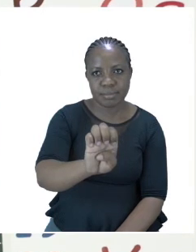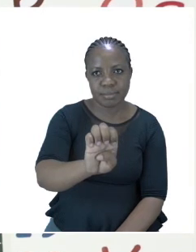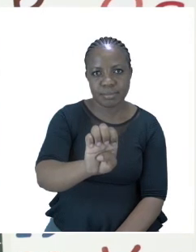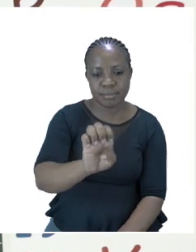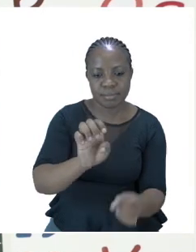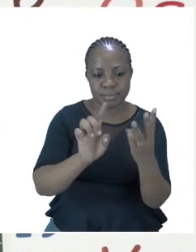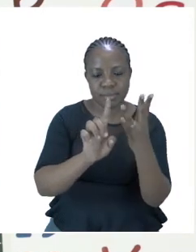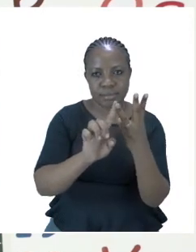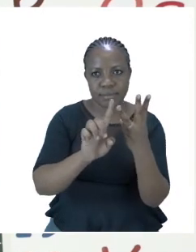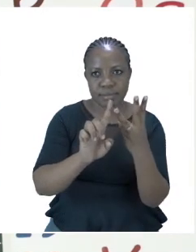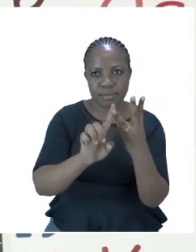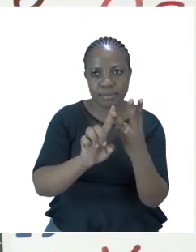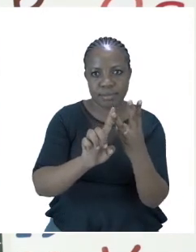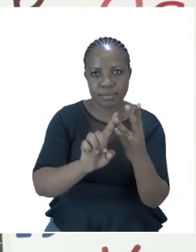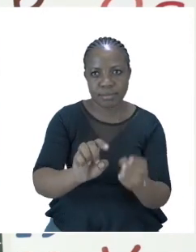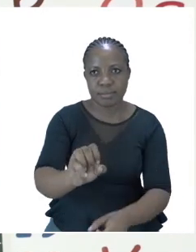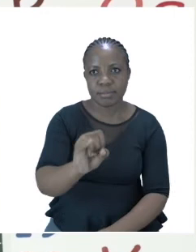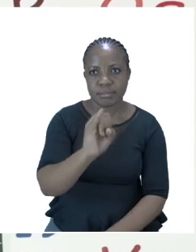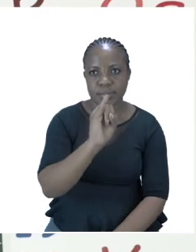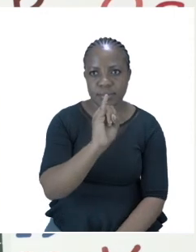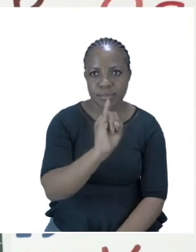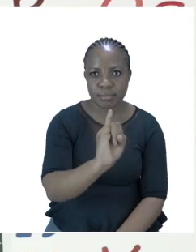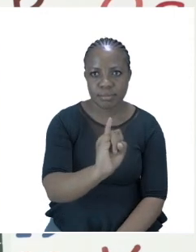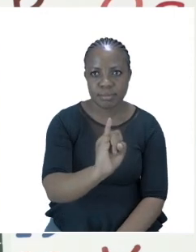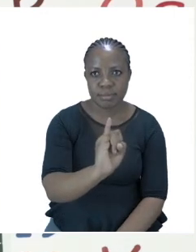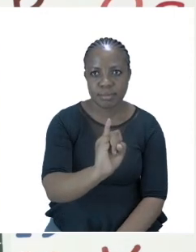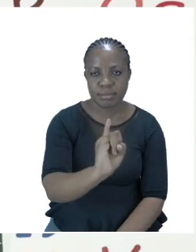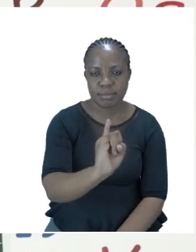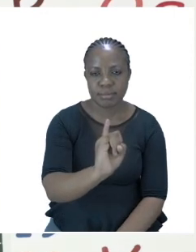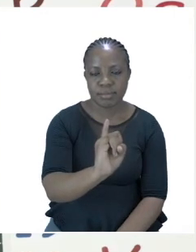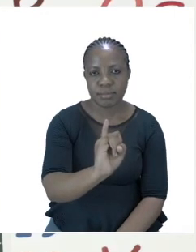Then we have I,